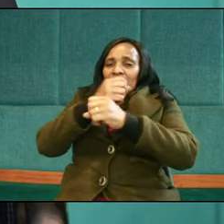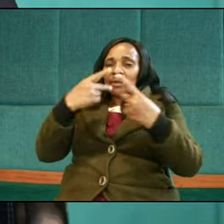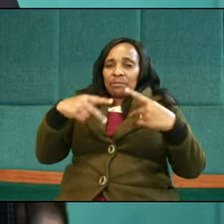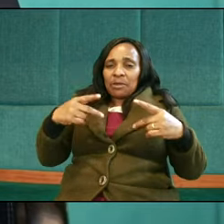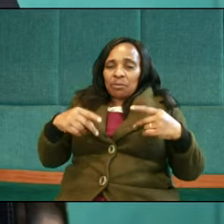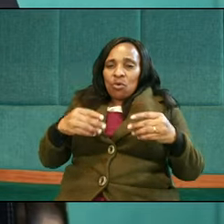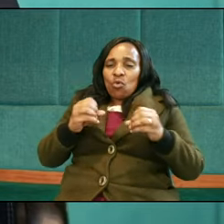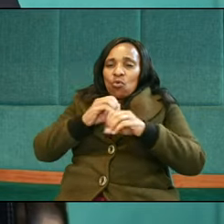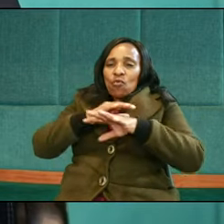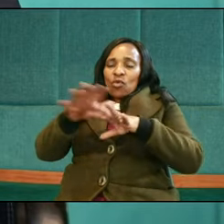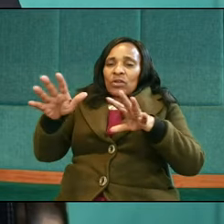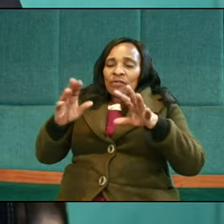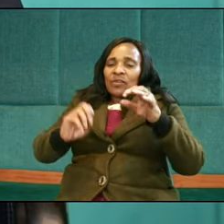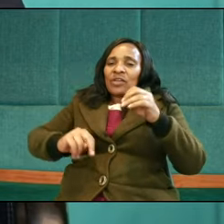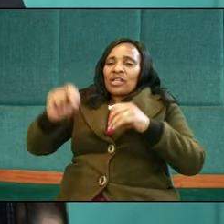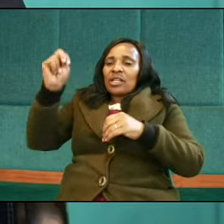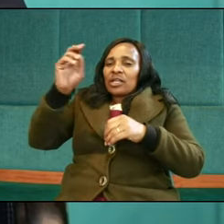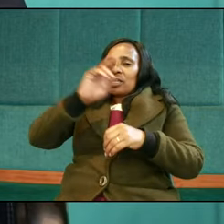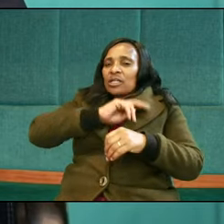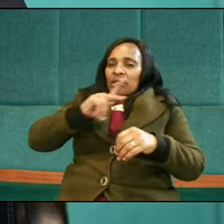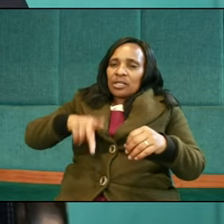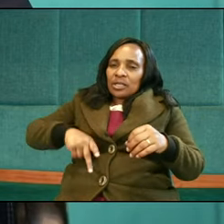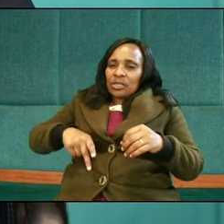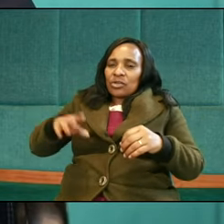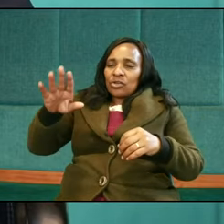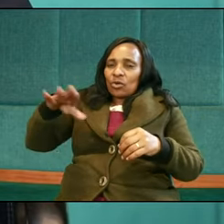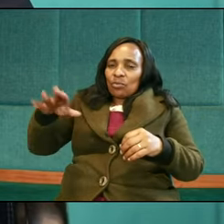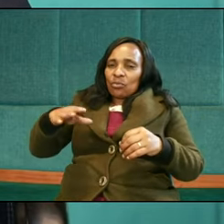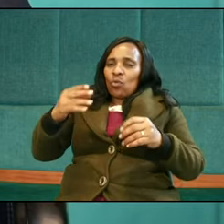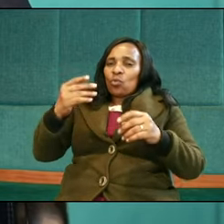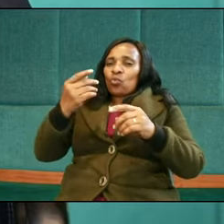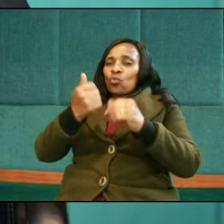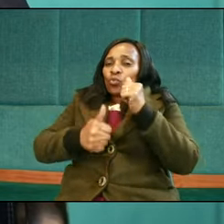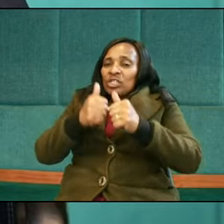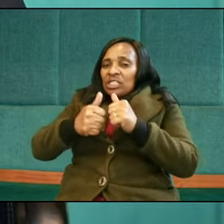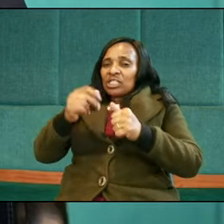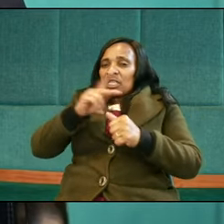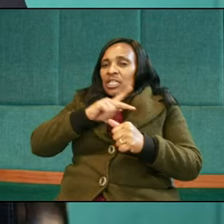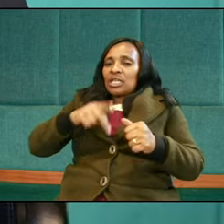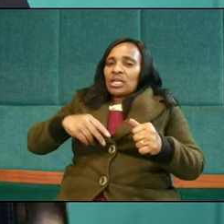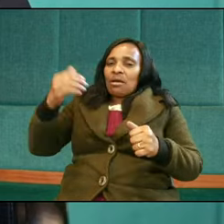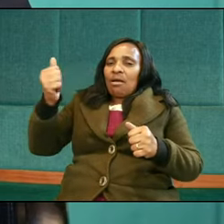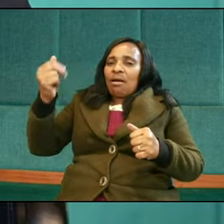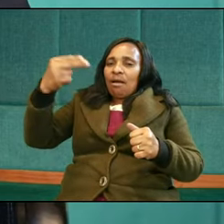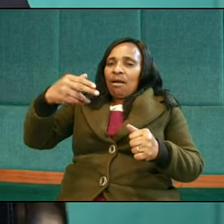the influence of the northern kingdom, which is King Ahab's kingdom. But